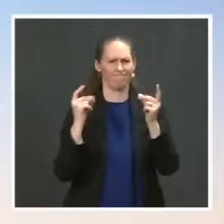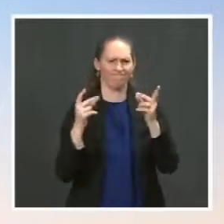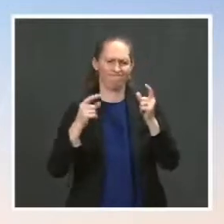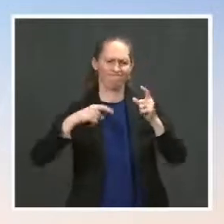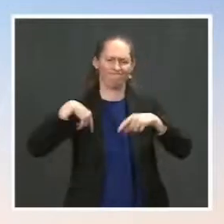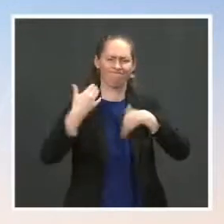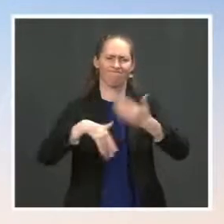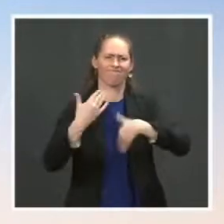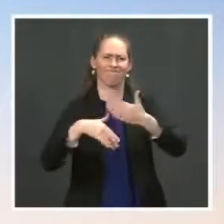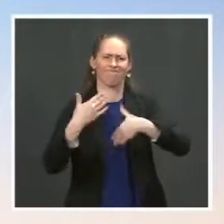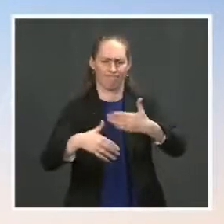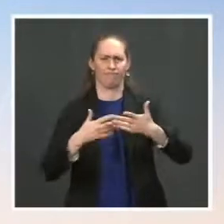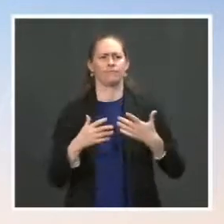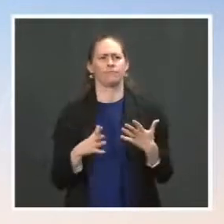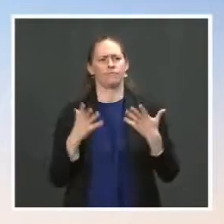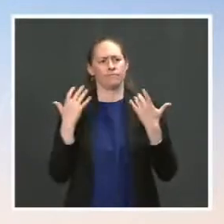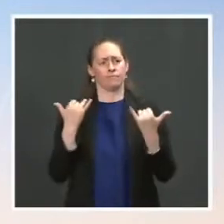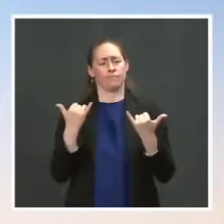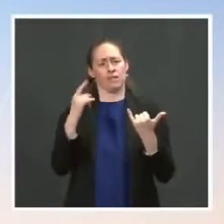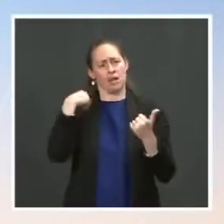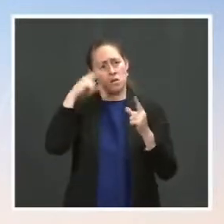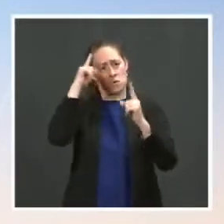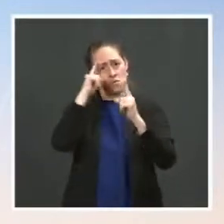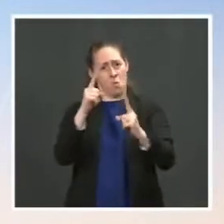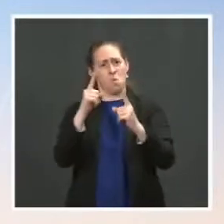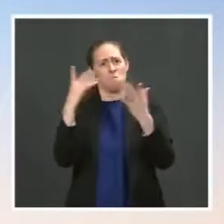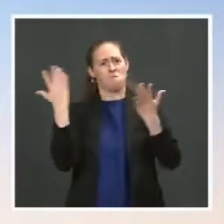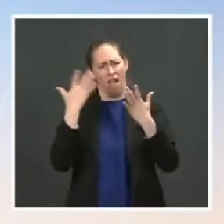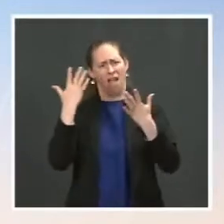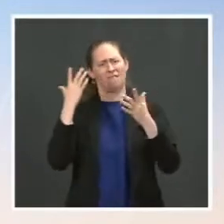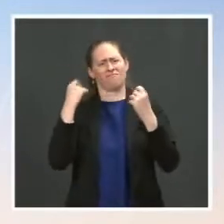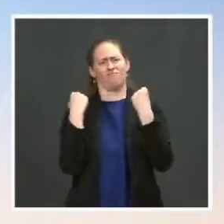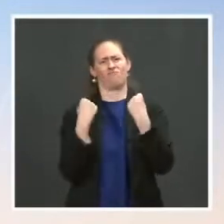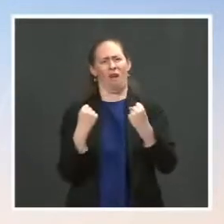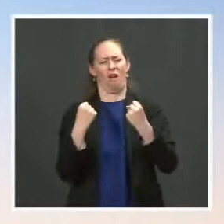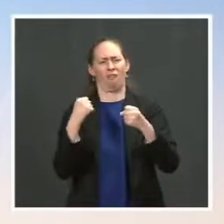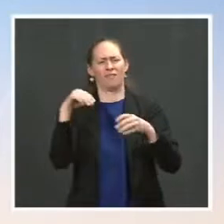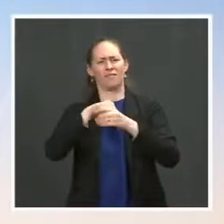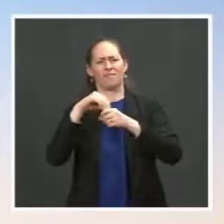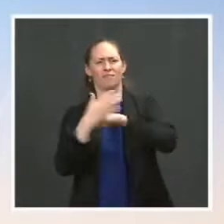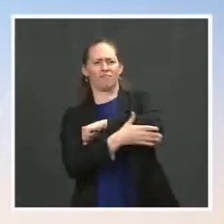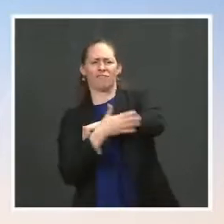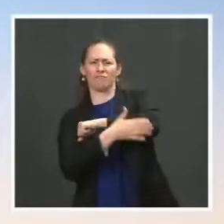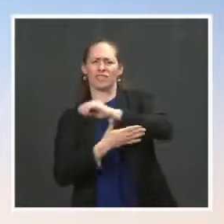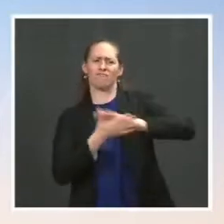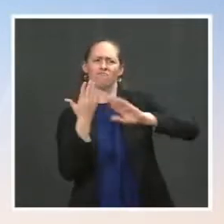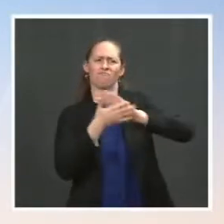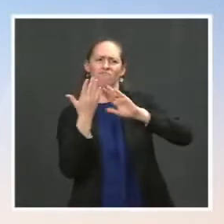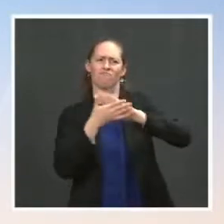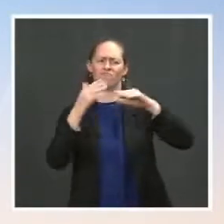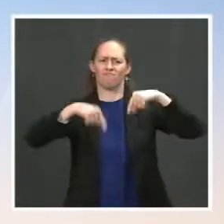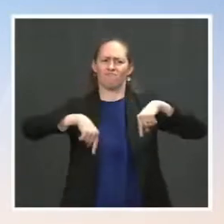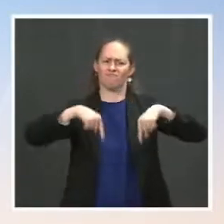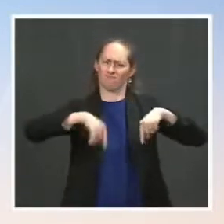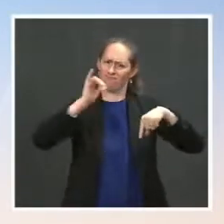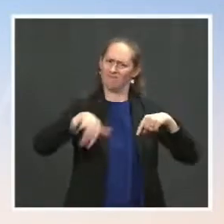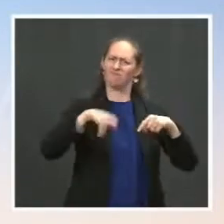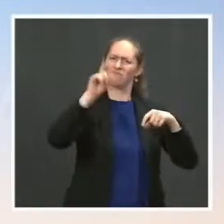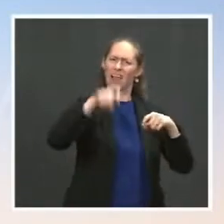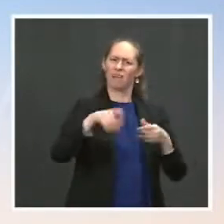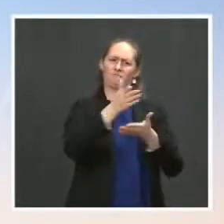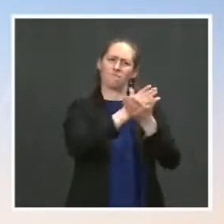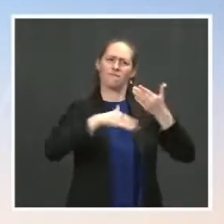has always been central to America's story. We built the Erie Canal, we connected east to west